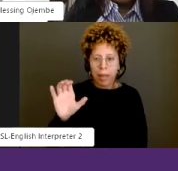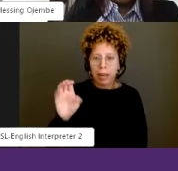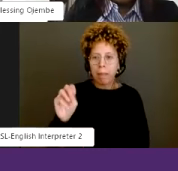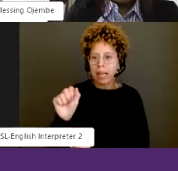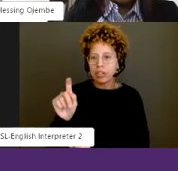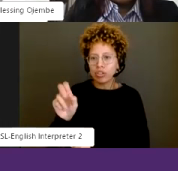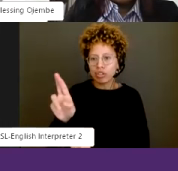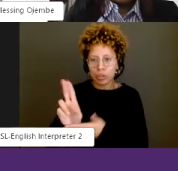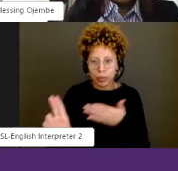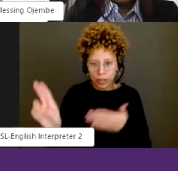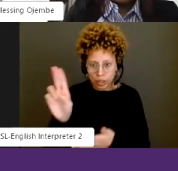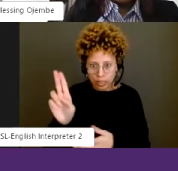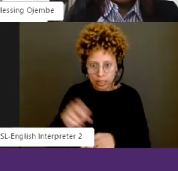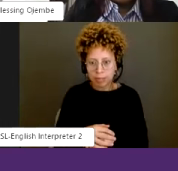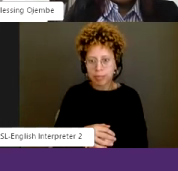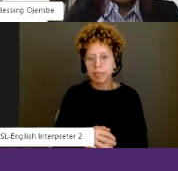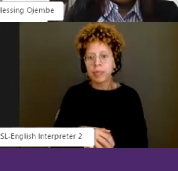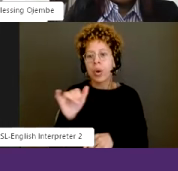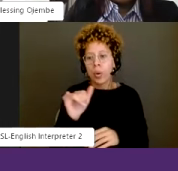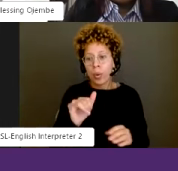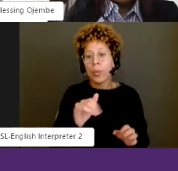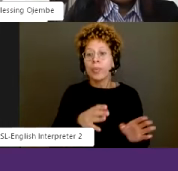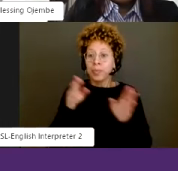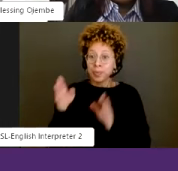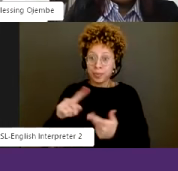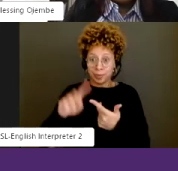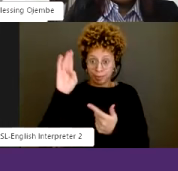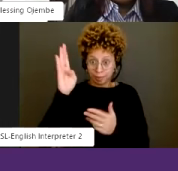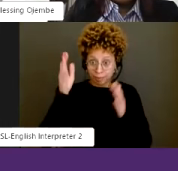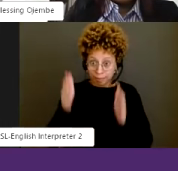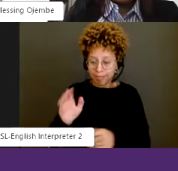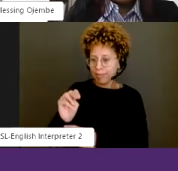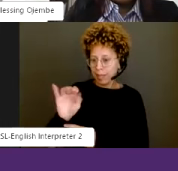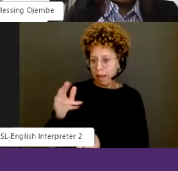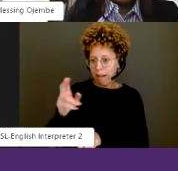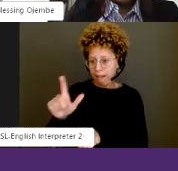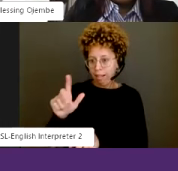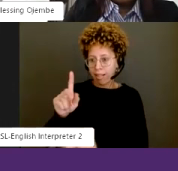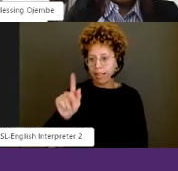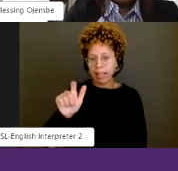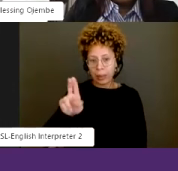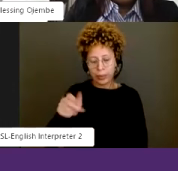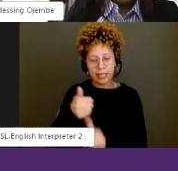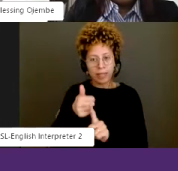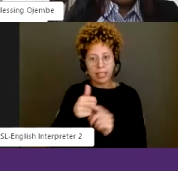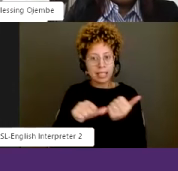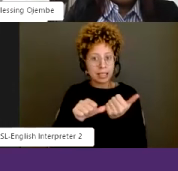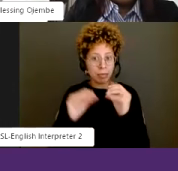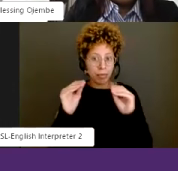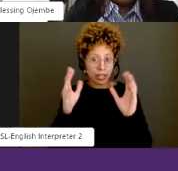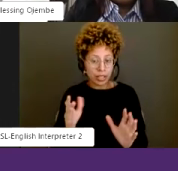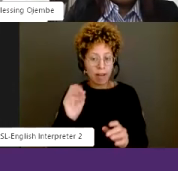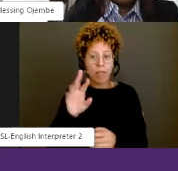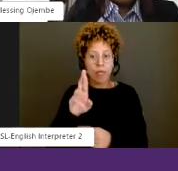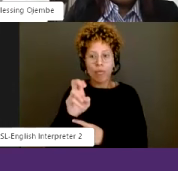She's also joined by Michael Kalu. And Michael is an assistant professor of rehabilitation